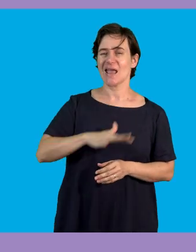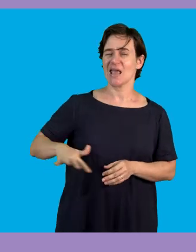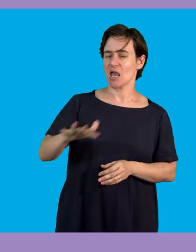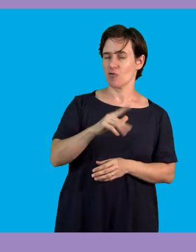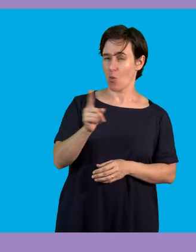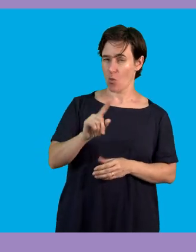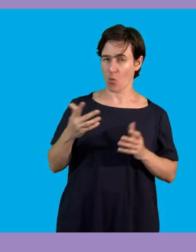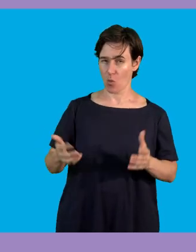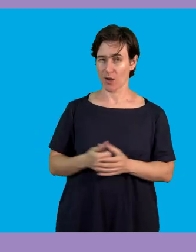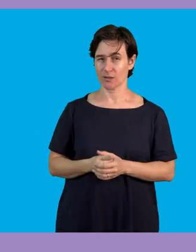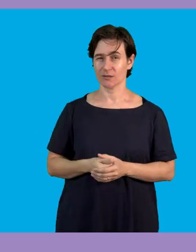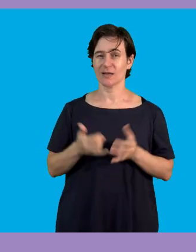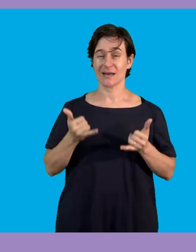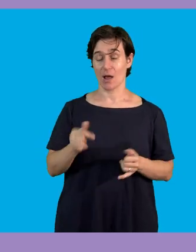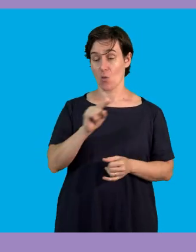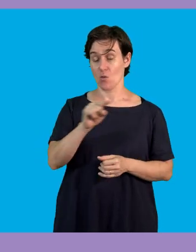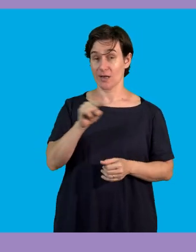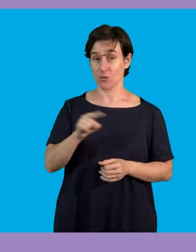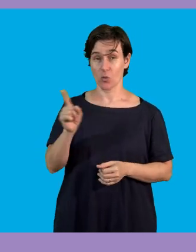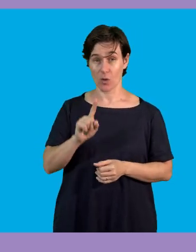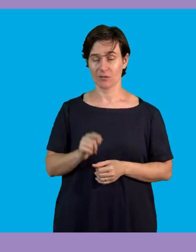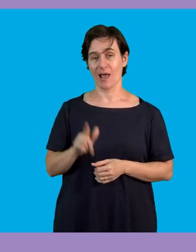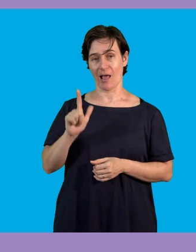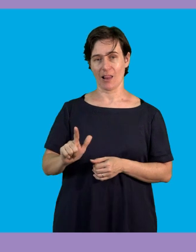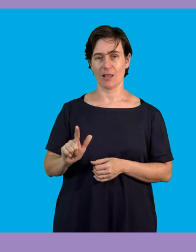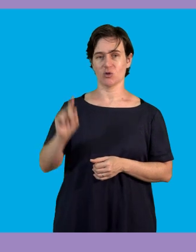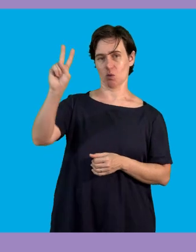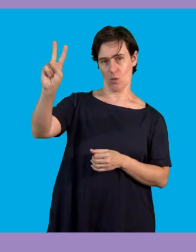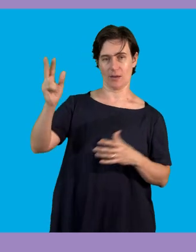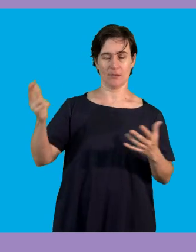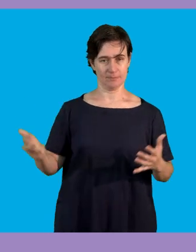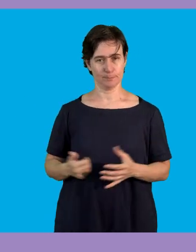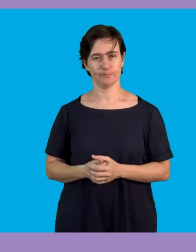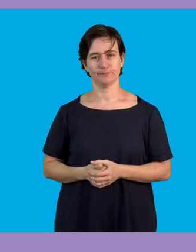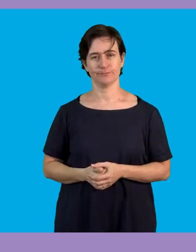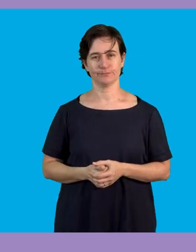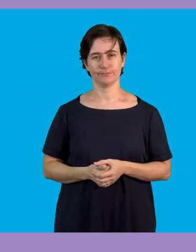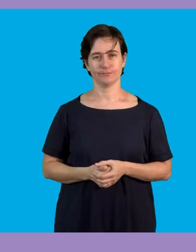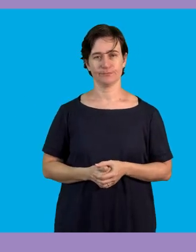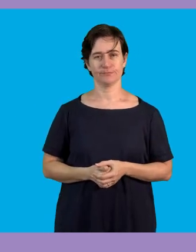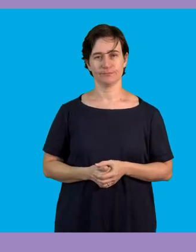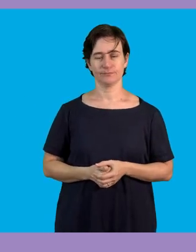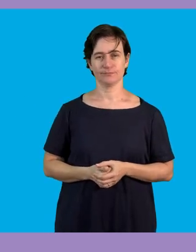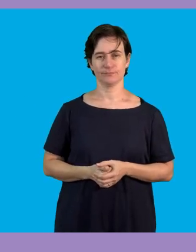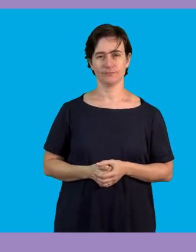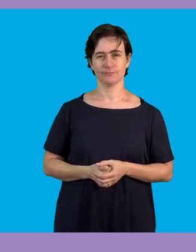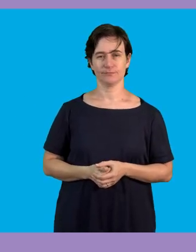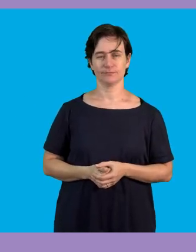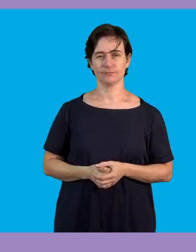area is now equals to length squared.